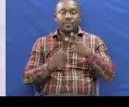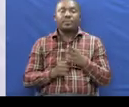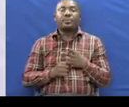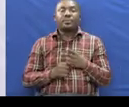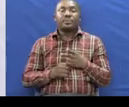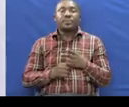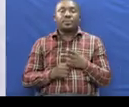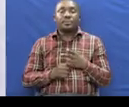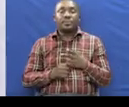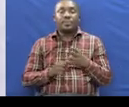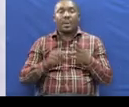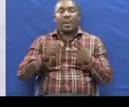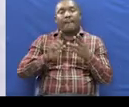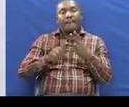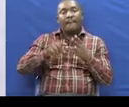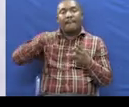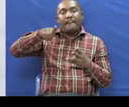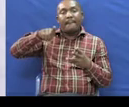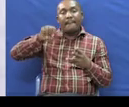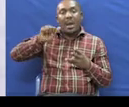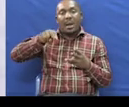titanium, vanadium.